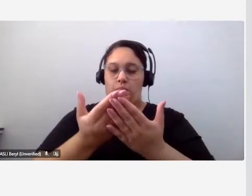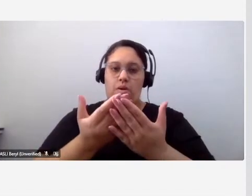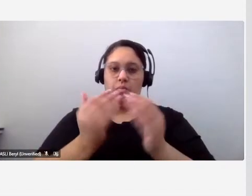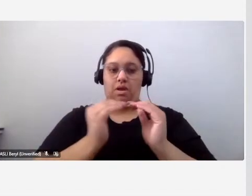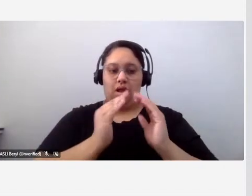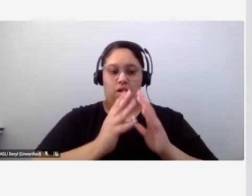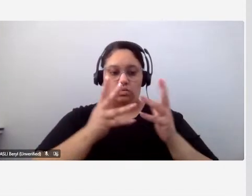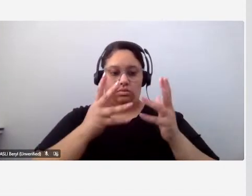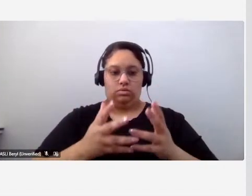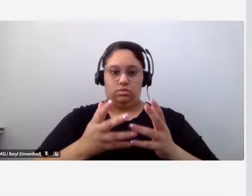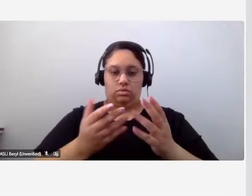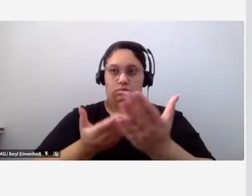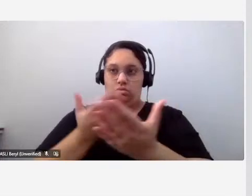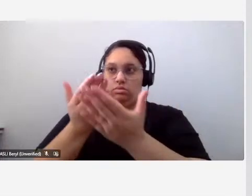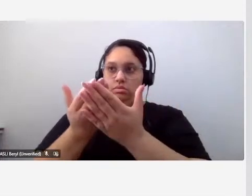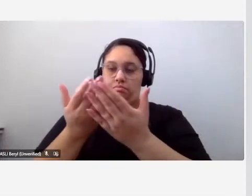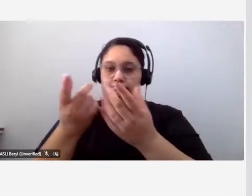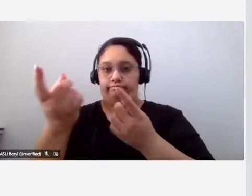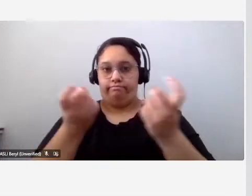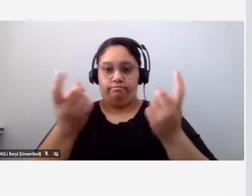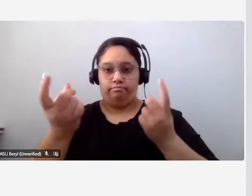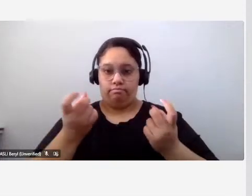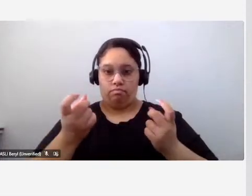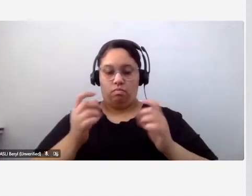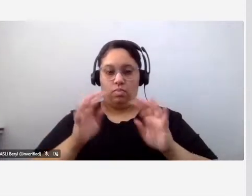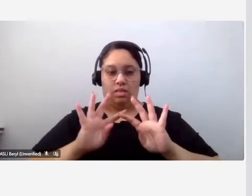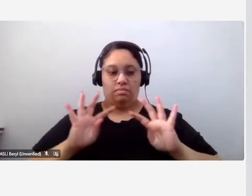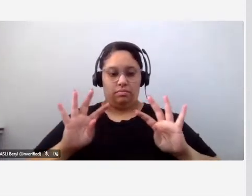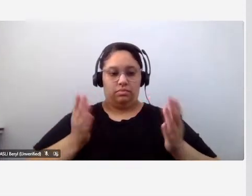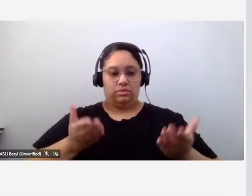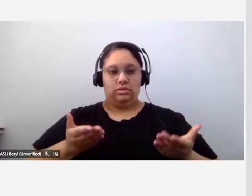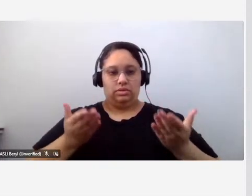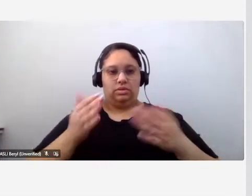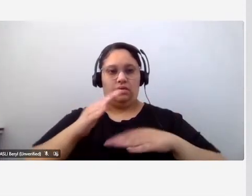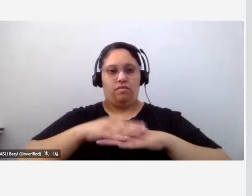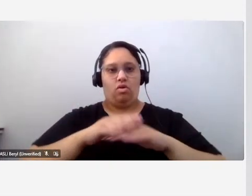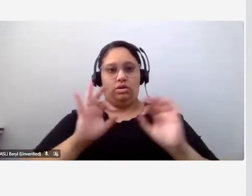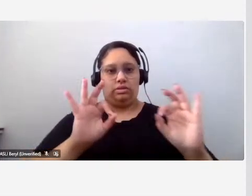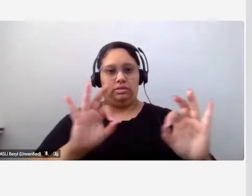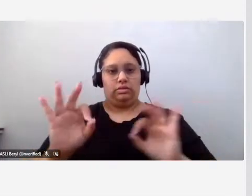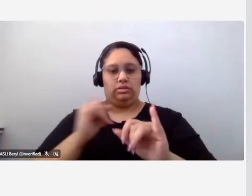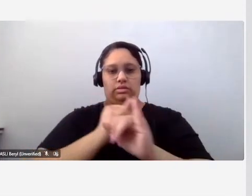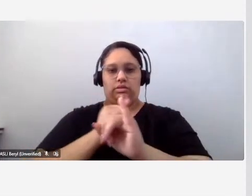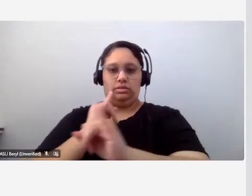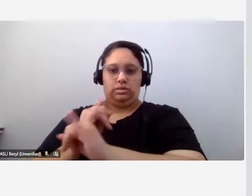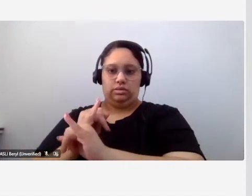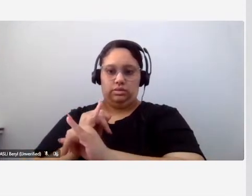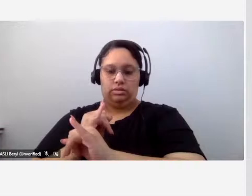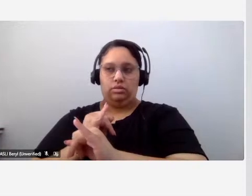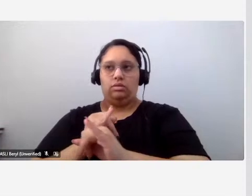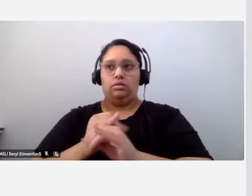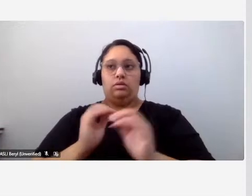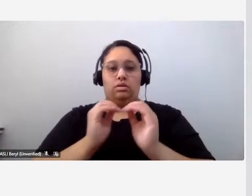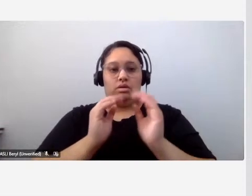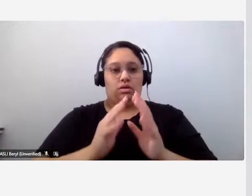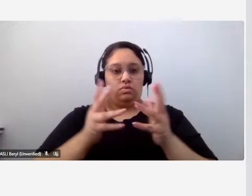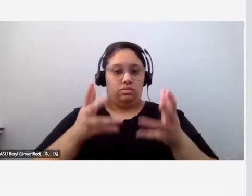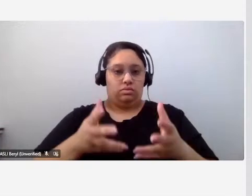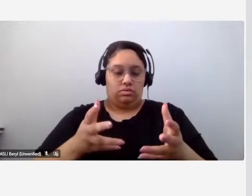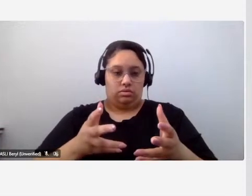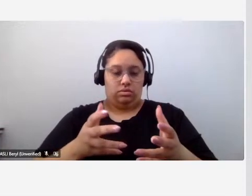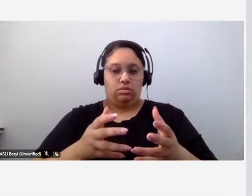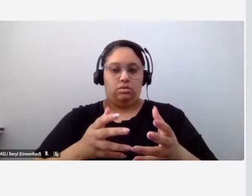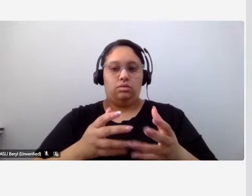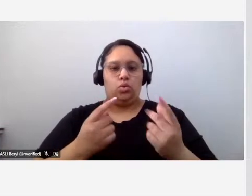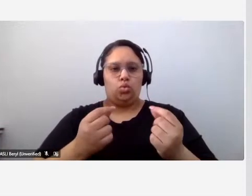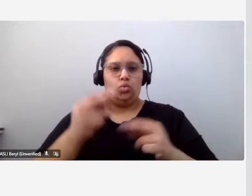House for people to serve on these entities. In this House